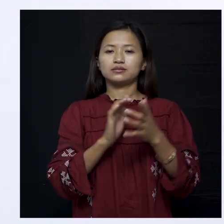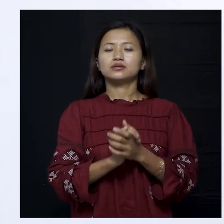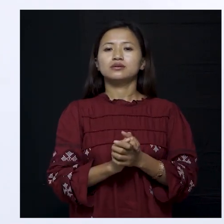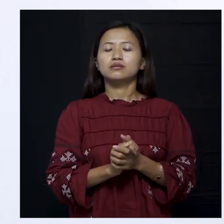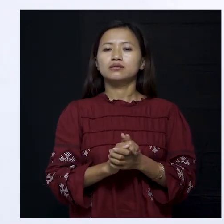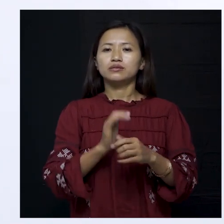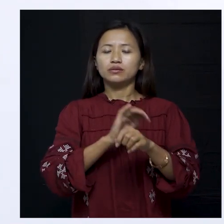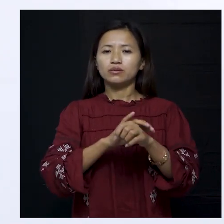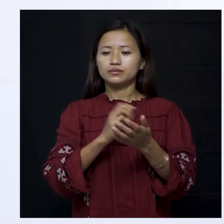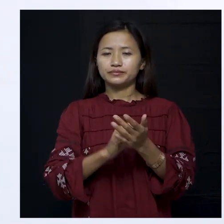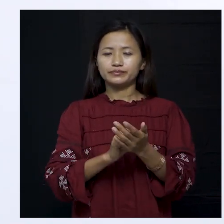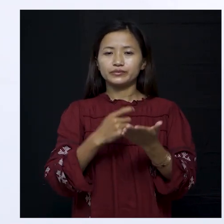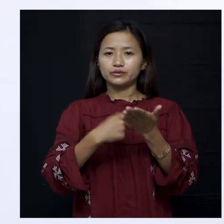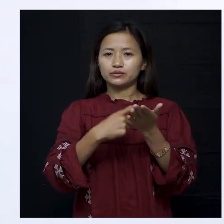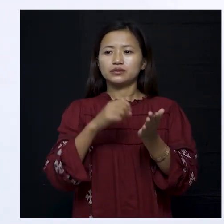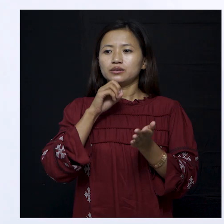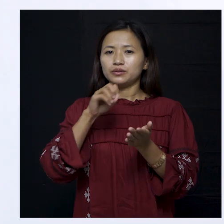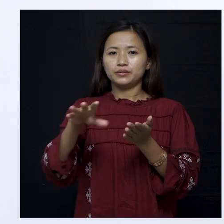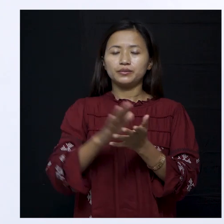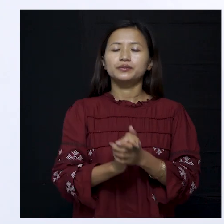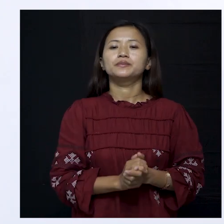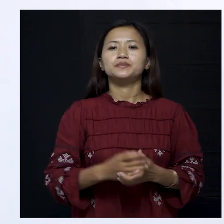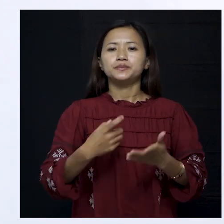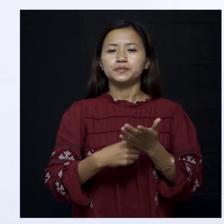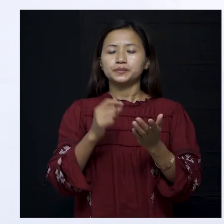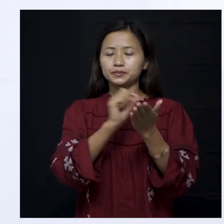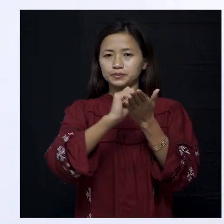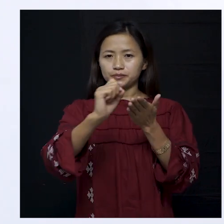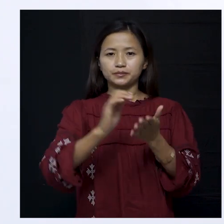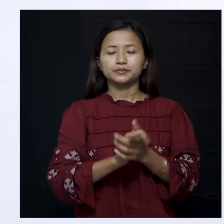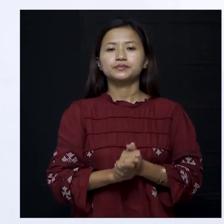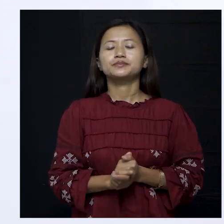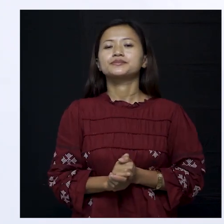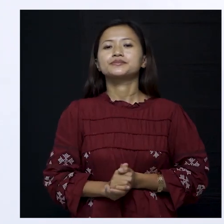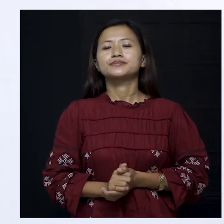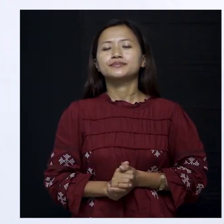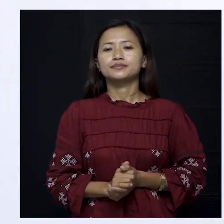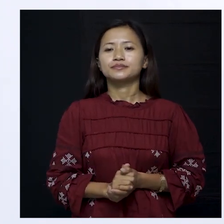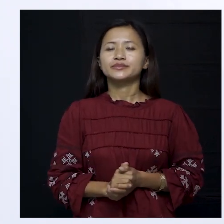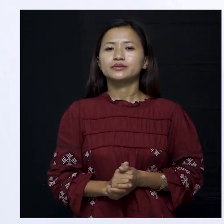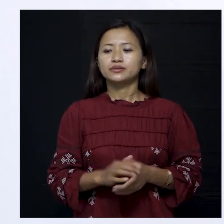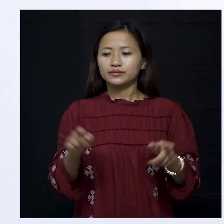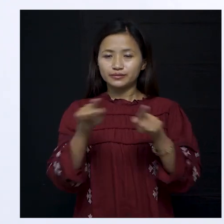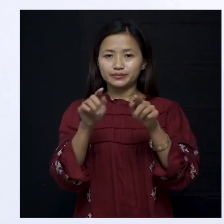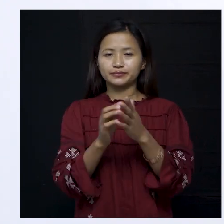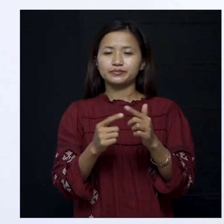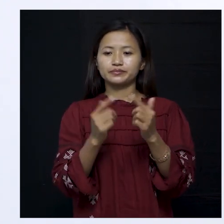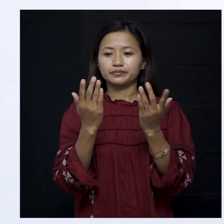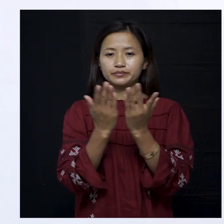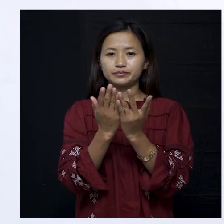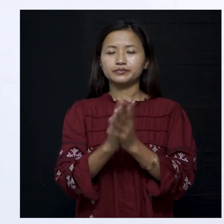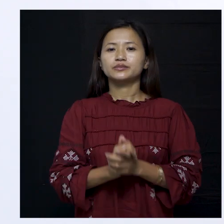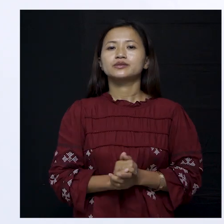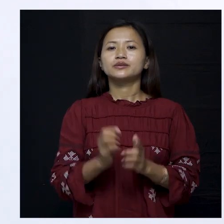on report writing too, because we did not go into the detailed explanation of that. If you want to refer to your book, you can also